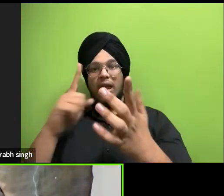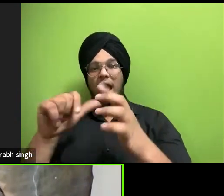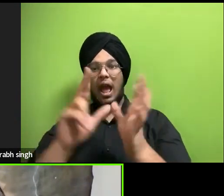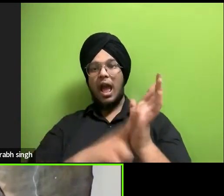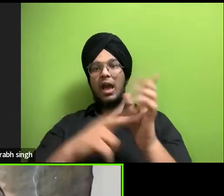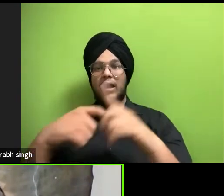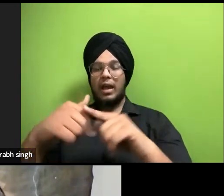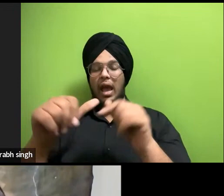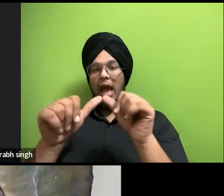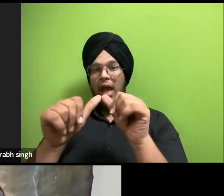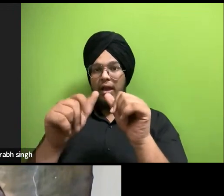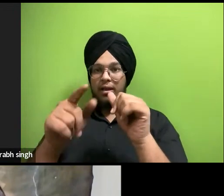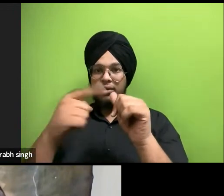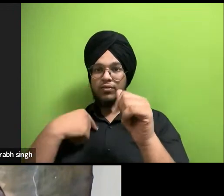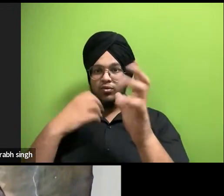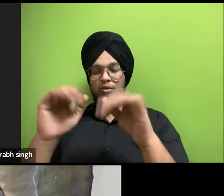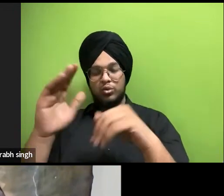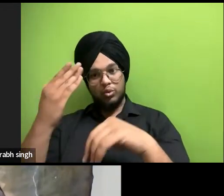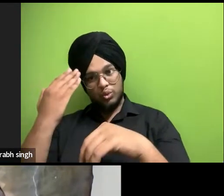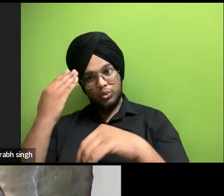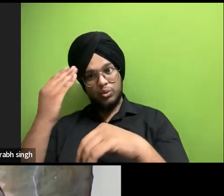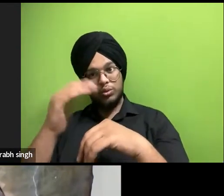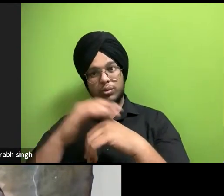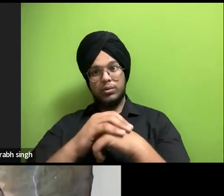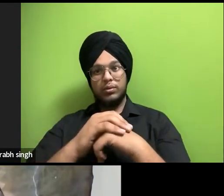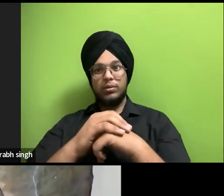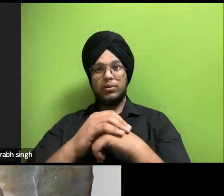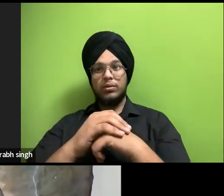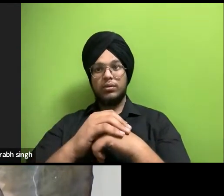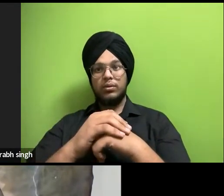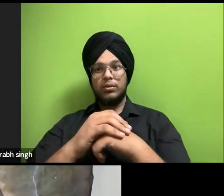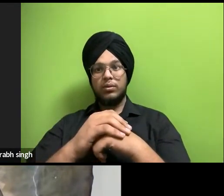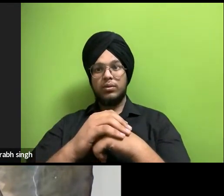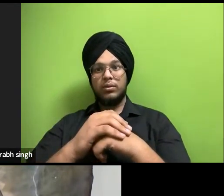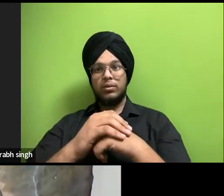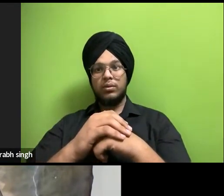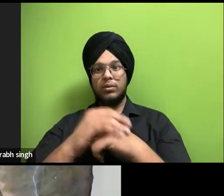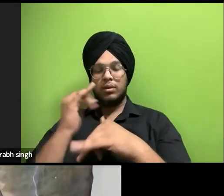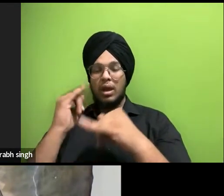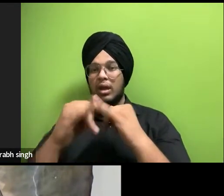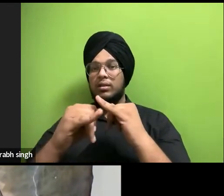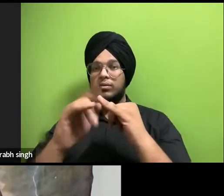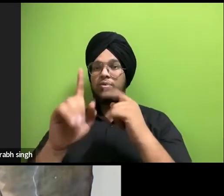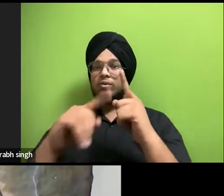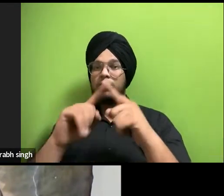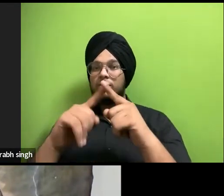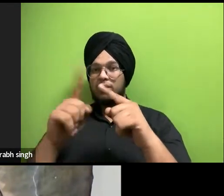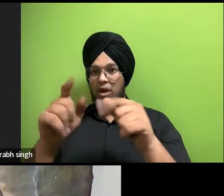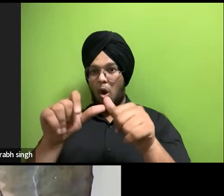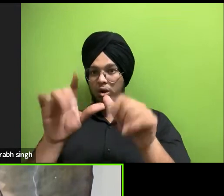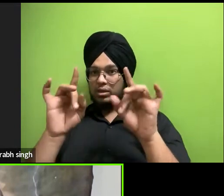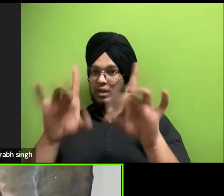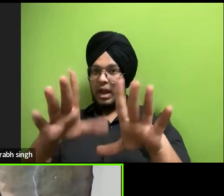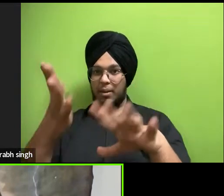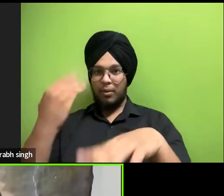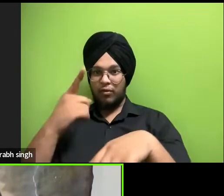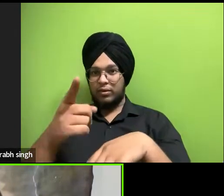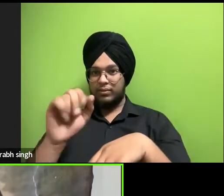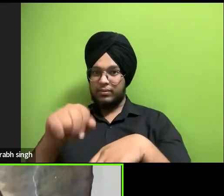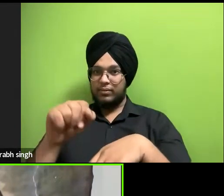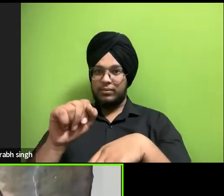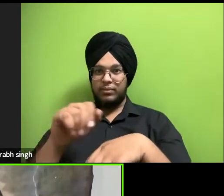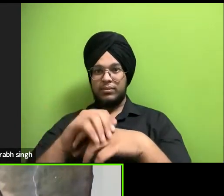And I wanted to know, a large part of your career was in Australia. That's right. And